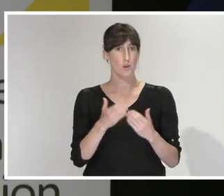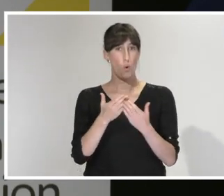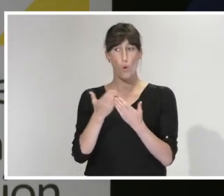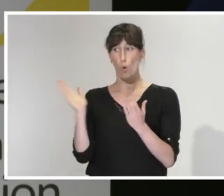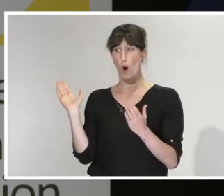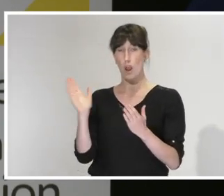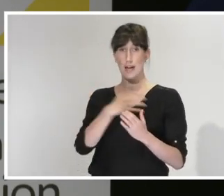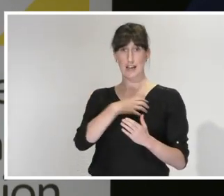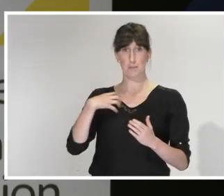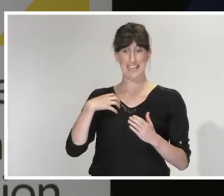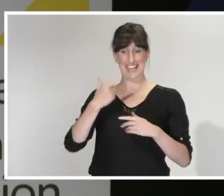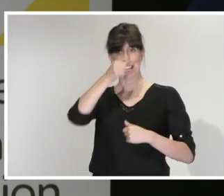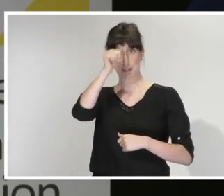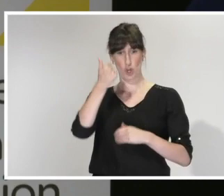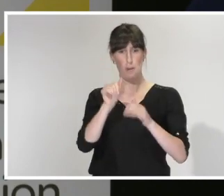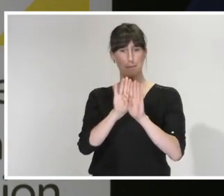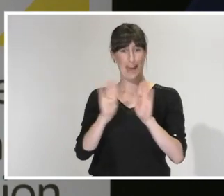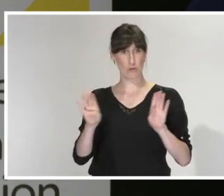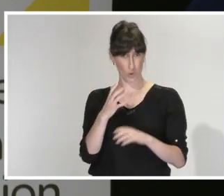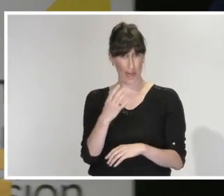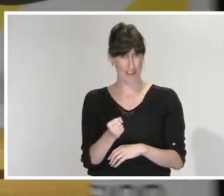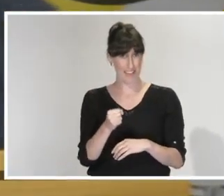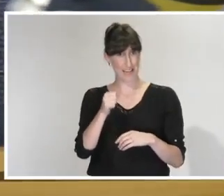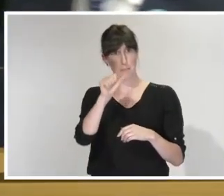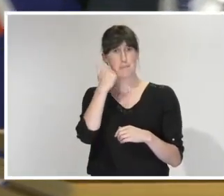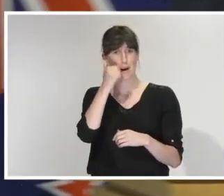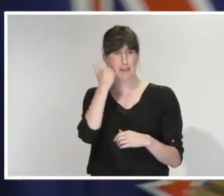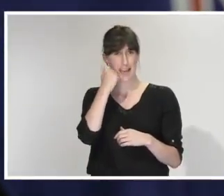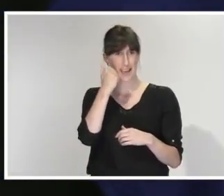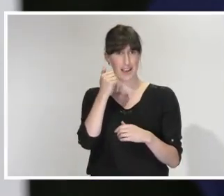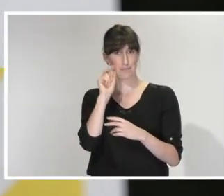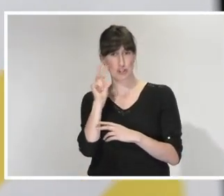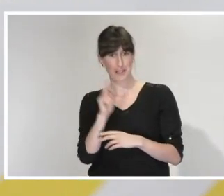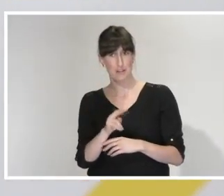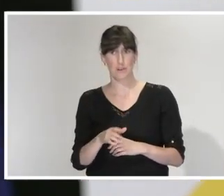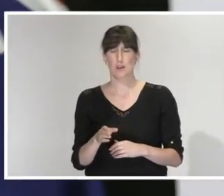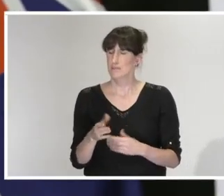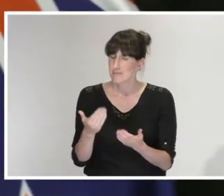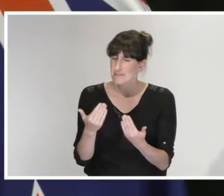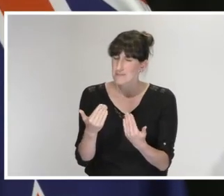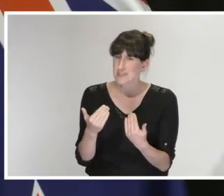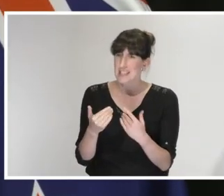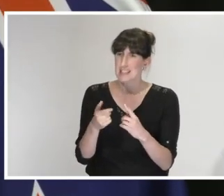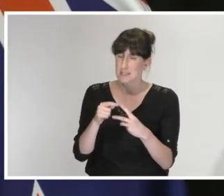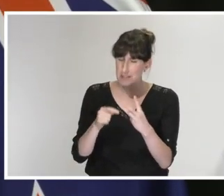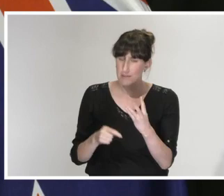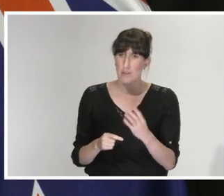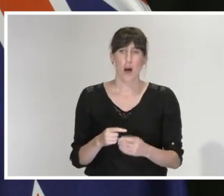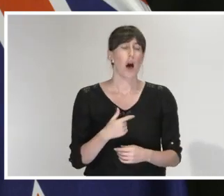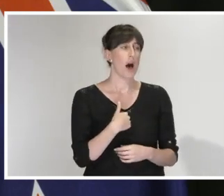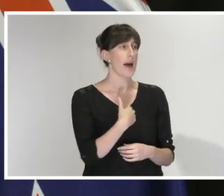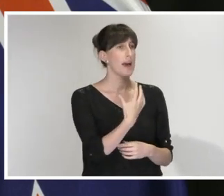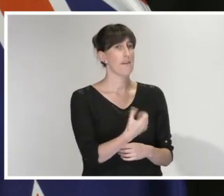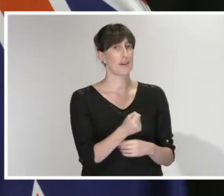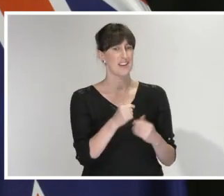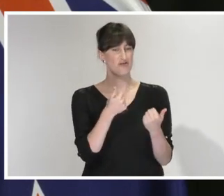panel when it comes to Māori? Can you give me any specifics? Because I'd be really happy to respond to that, but I just wouldn't mind some. On e-tangata at the moment, I have tweeted